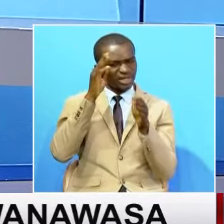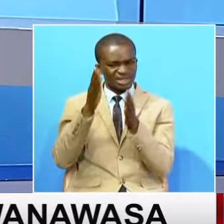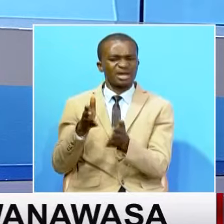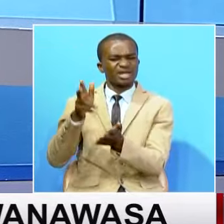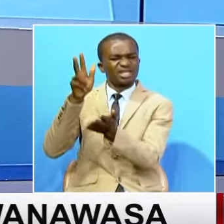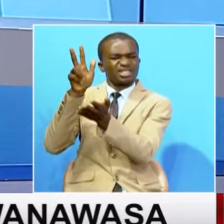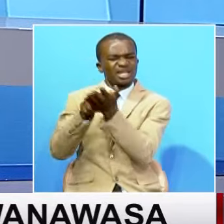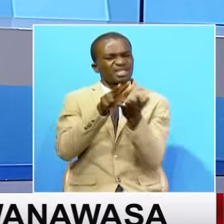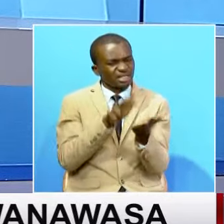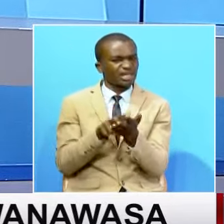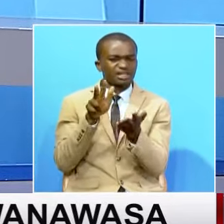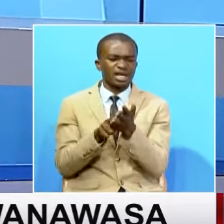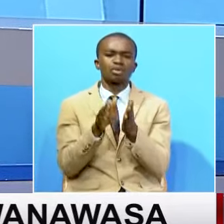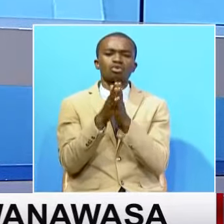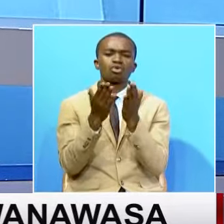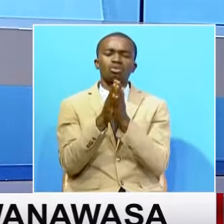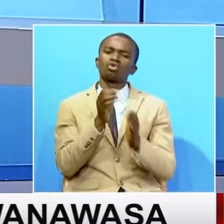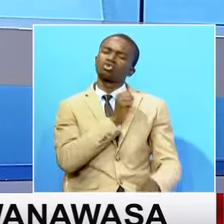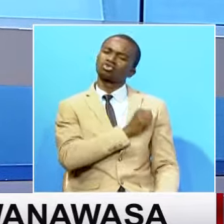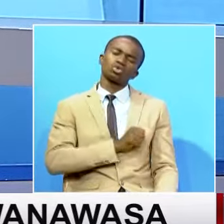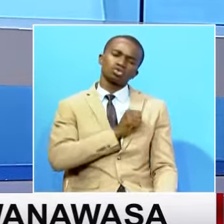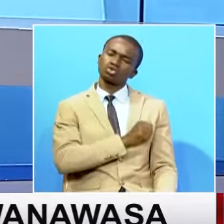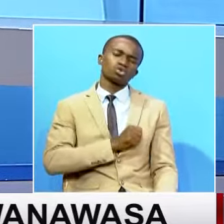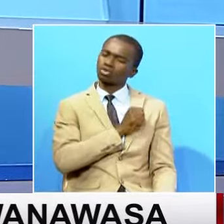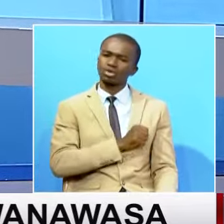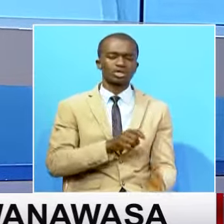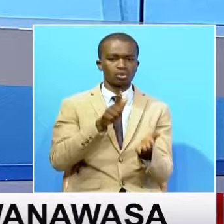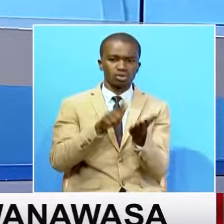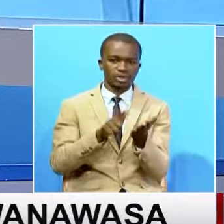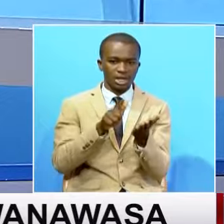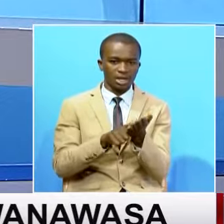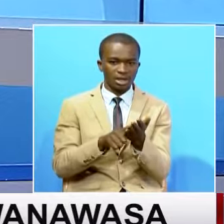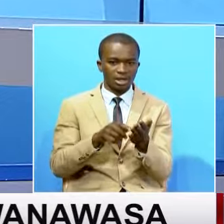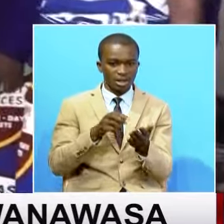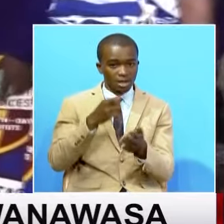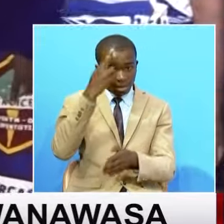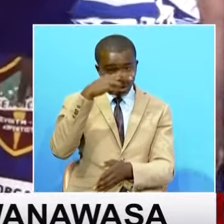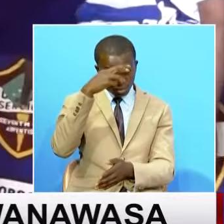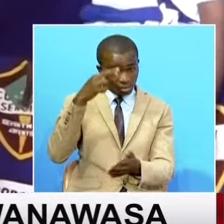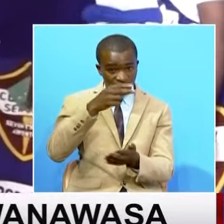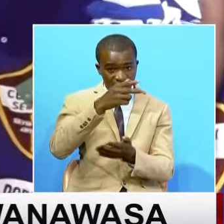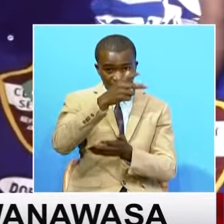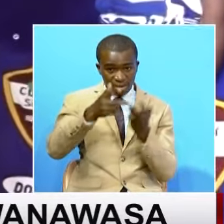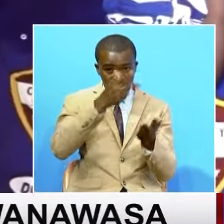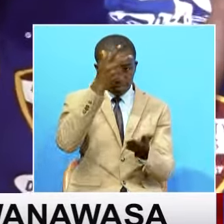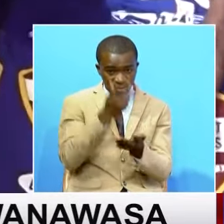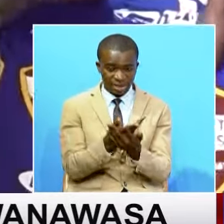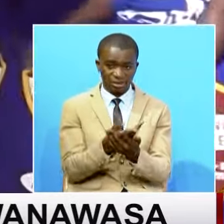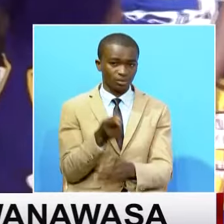late former First Lady in Lusaka's Roma Park. Mutale Kani now reports.